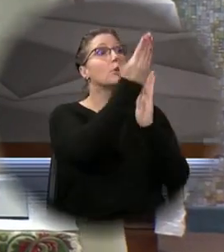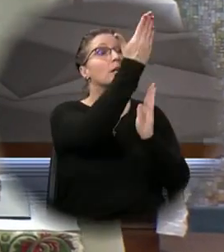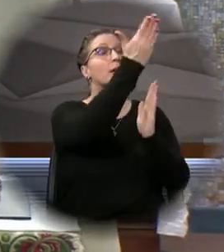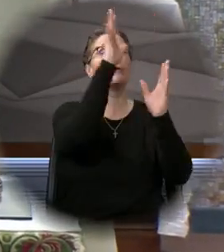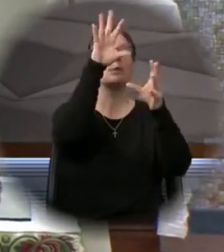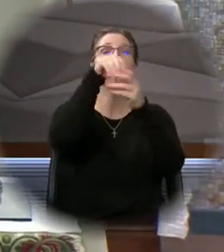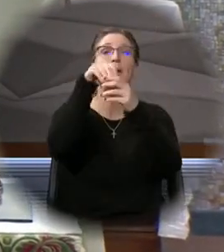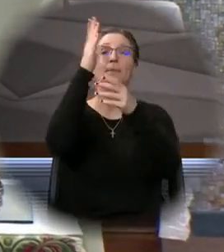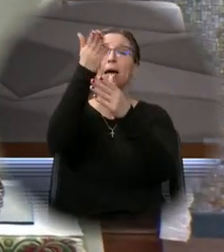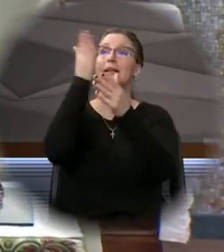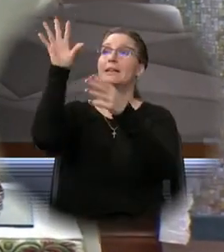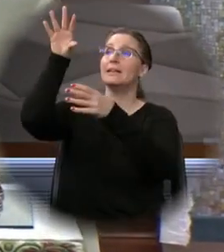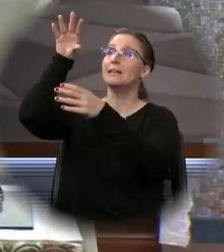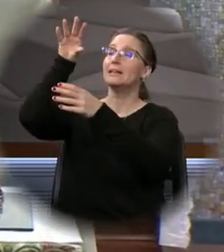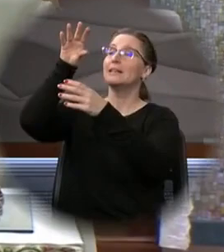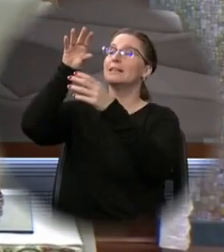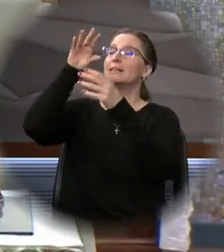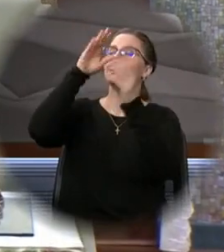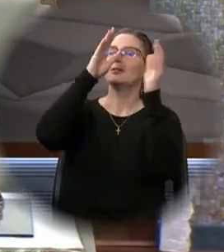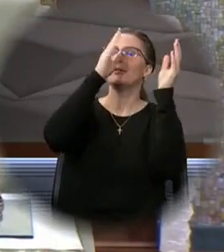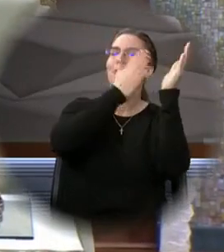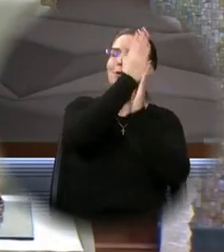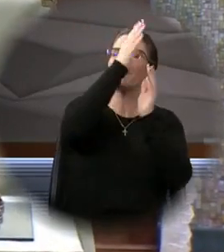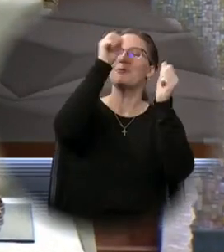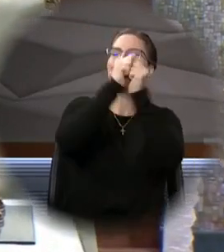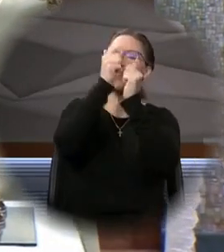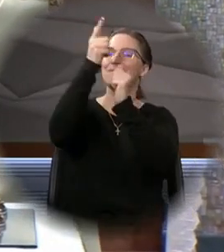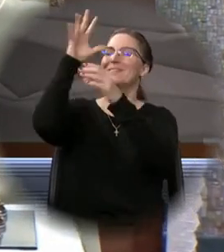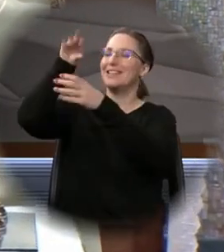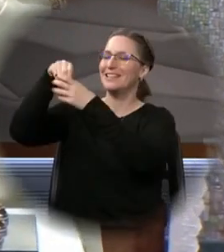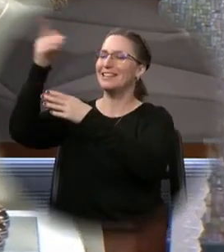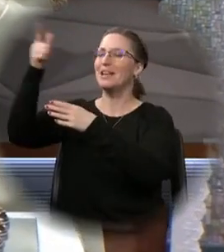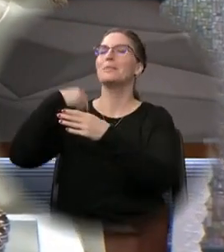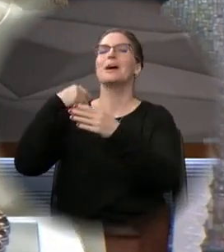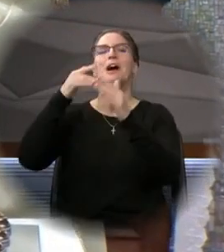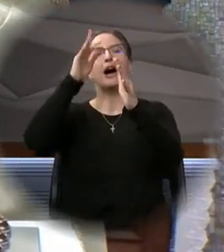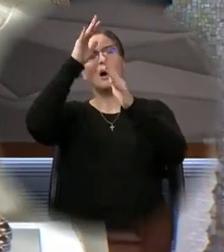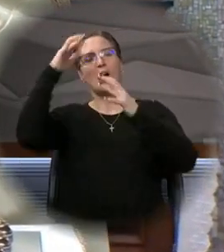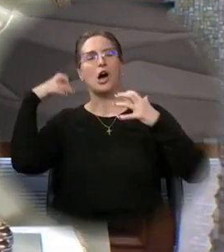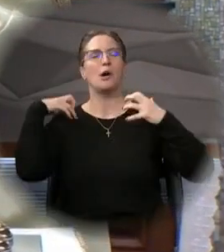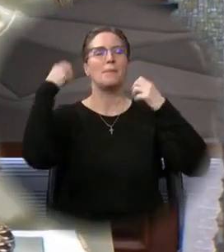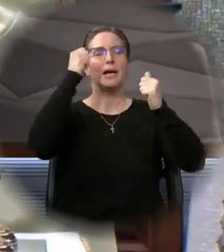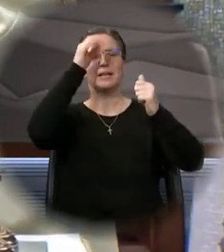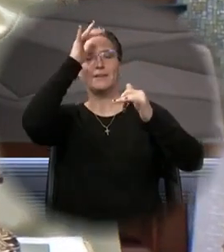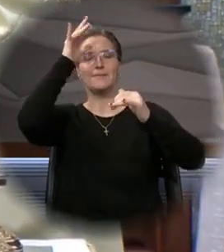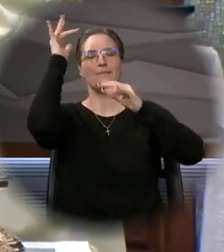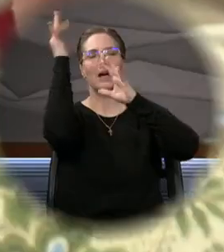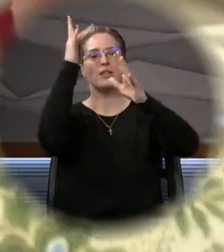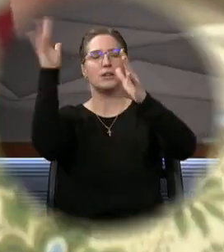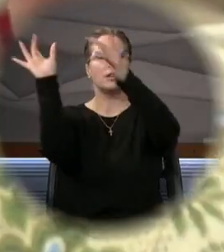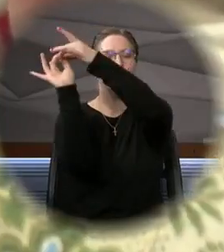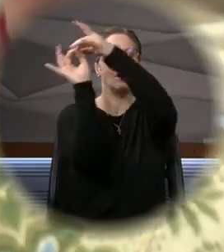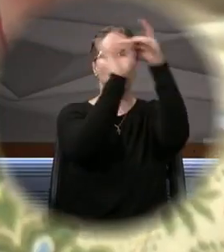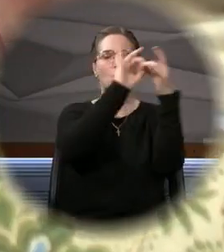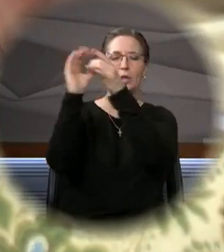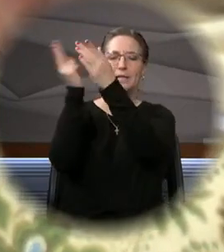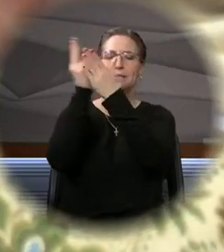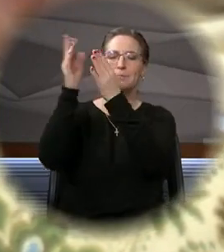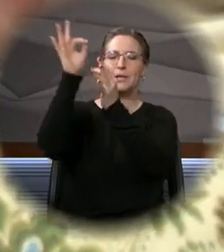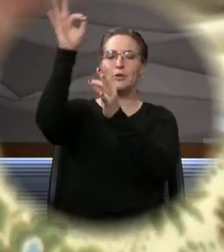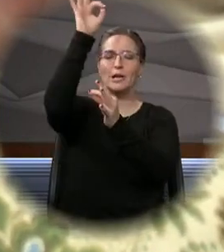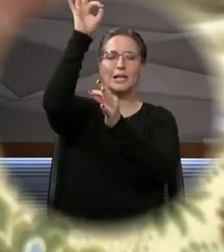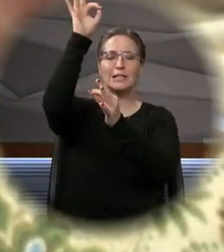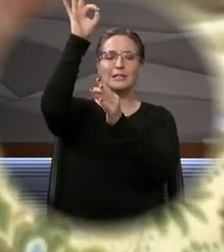Through him and with him and in him, O God, Almighty Father, in the unity of the